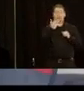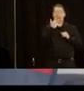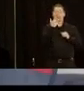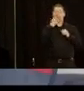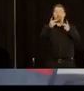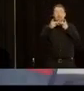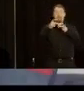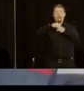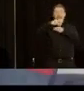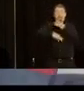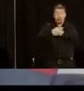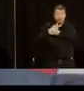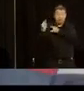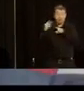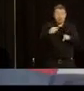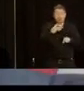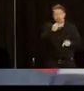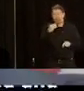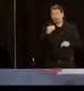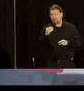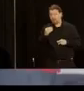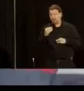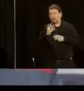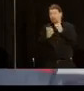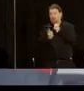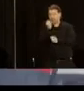Union. Right.